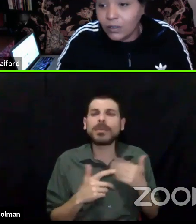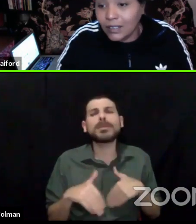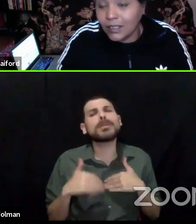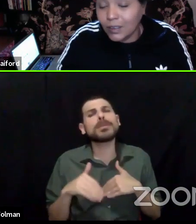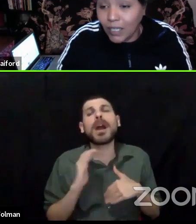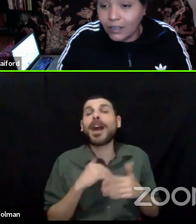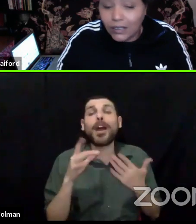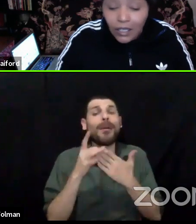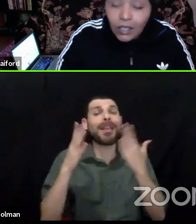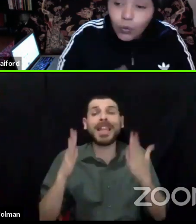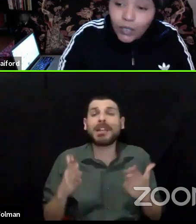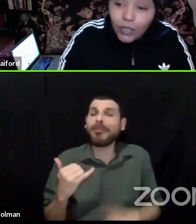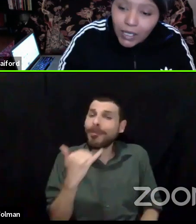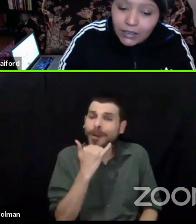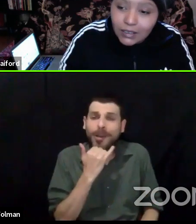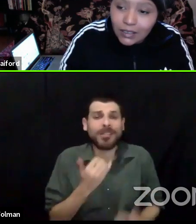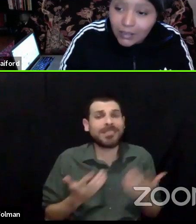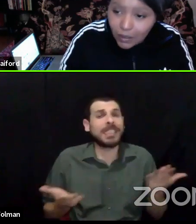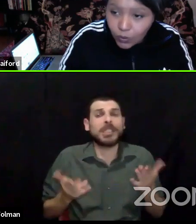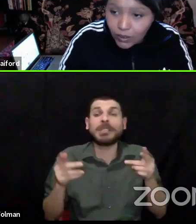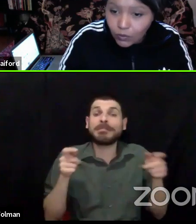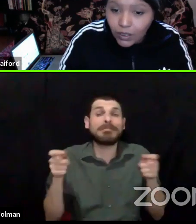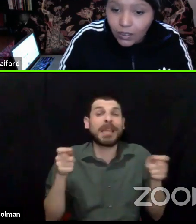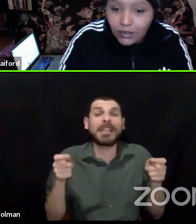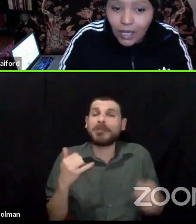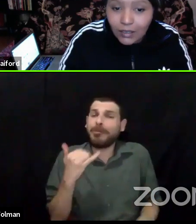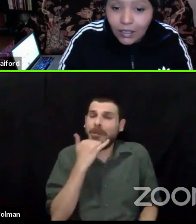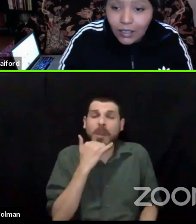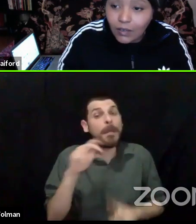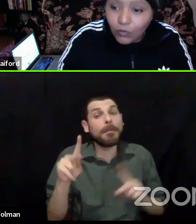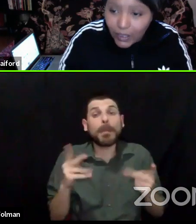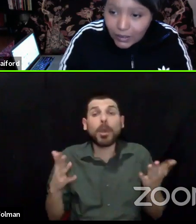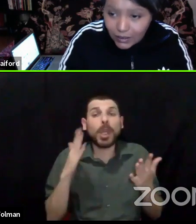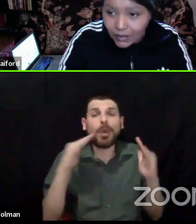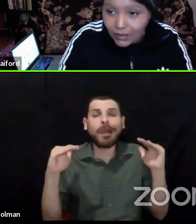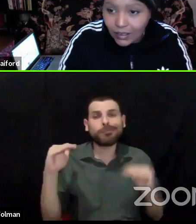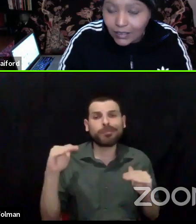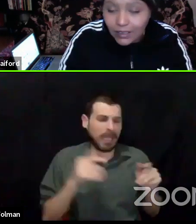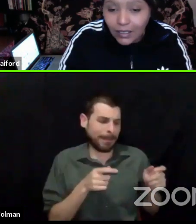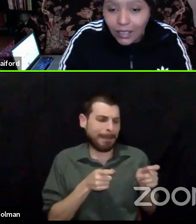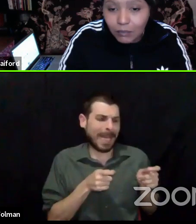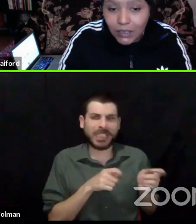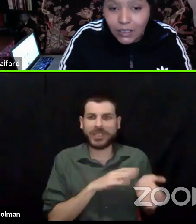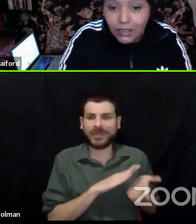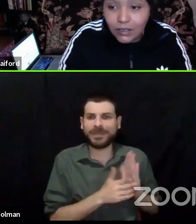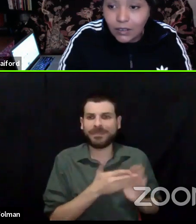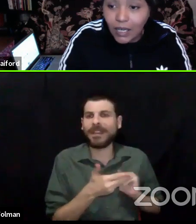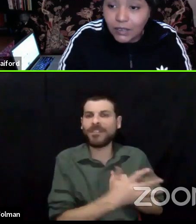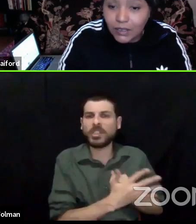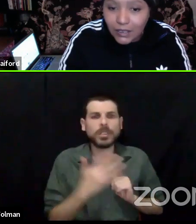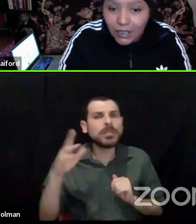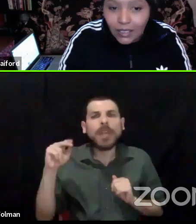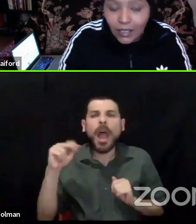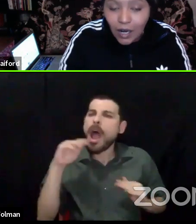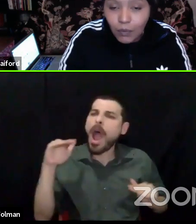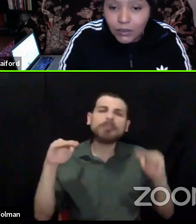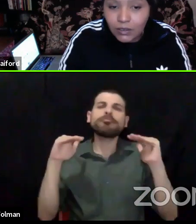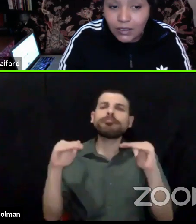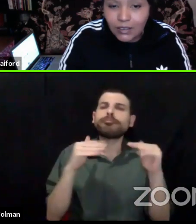how things are managed. We are managed and dealt with. We are not invested in. And I say that because you have to seek